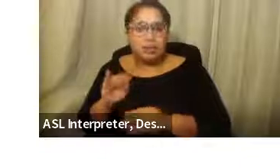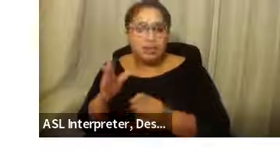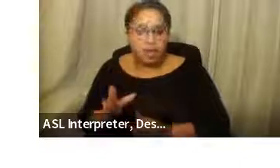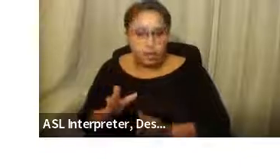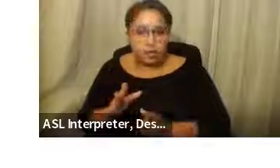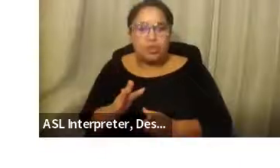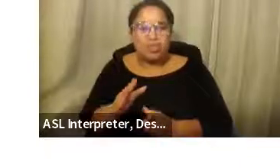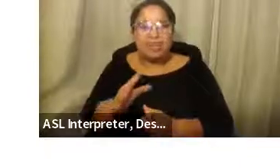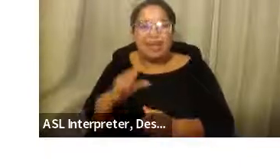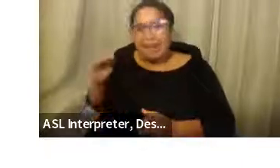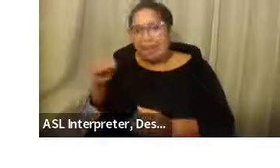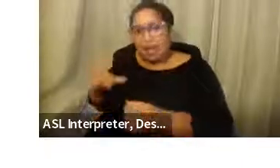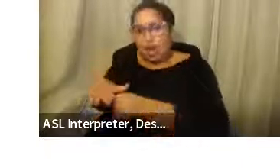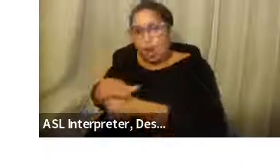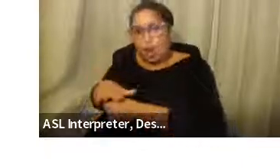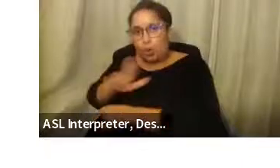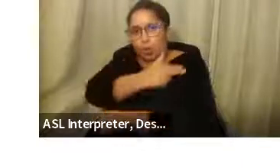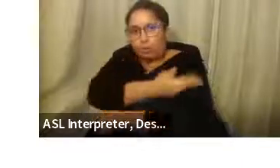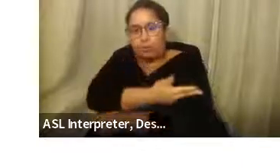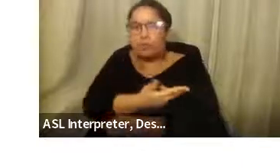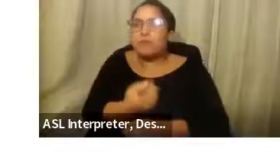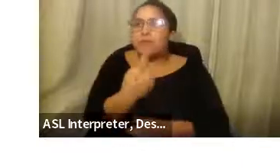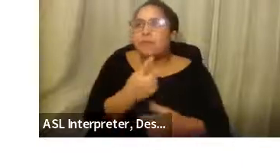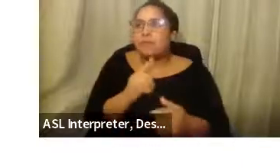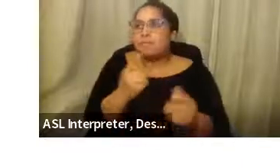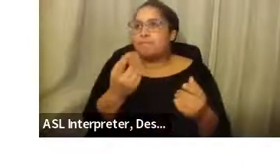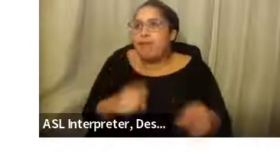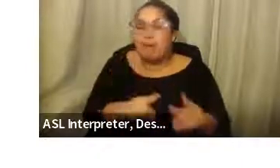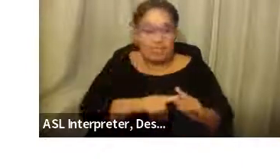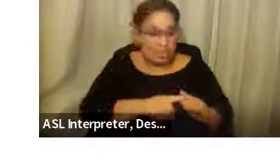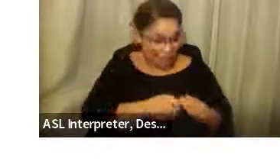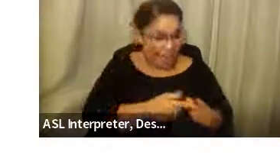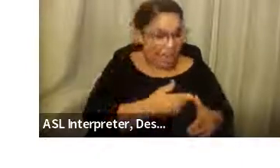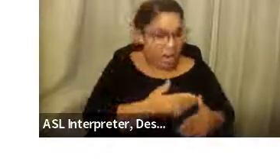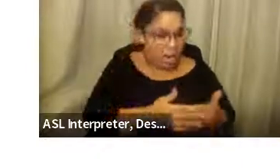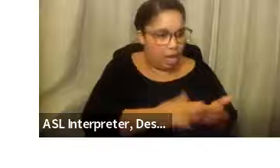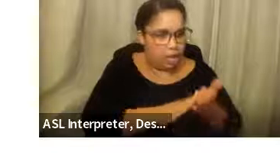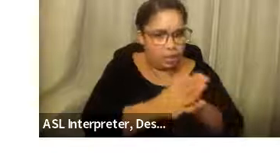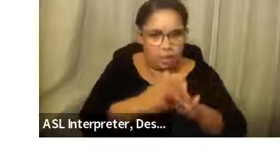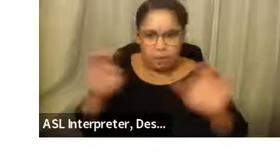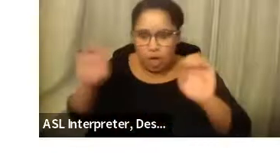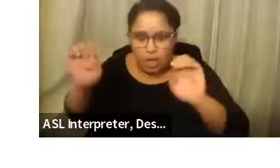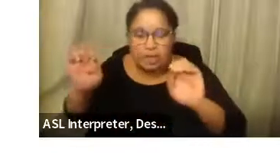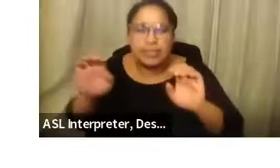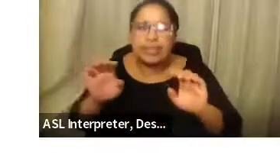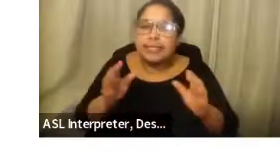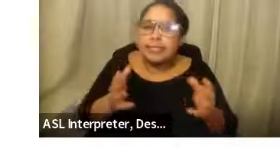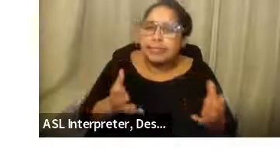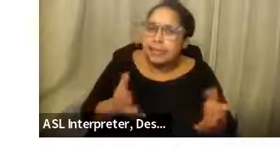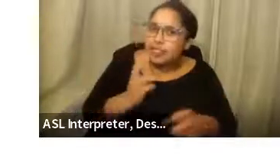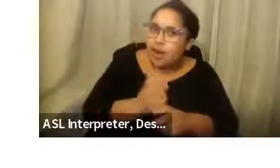with a situation where it starts out one way and then becomes an emergency.